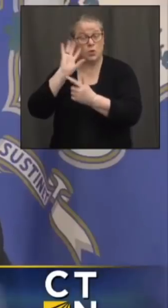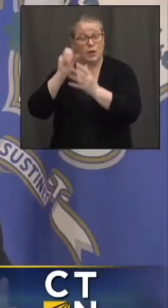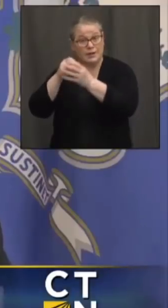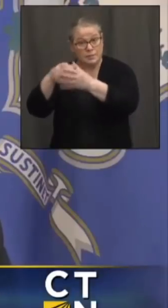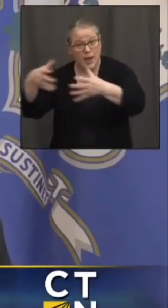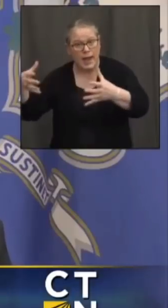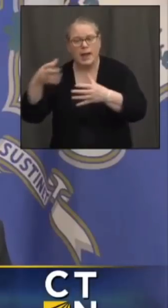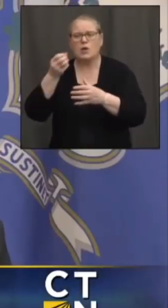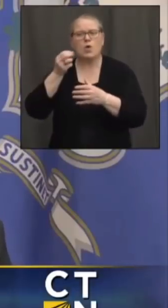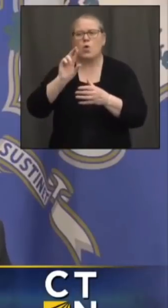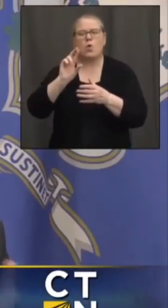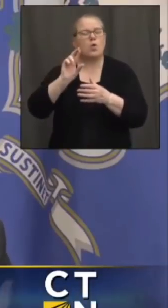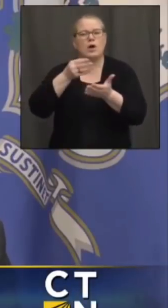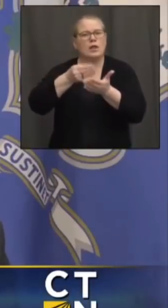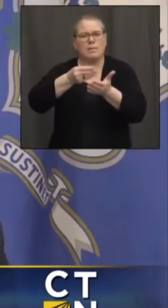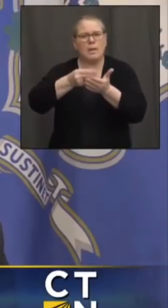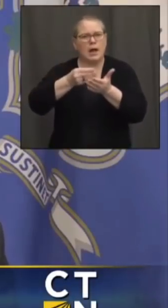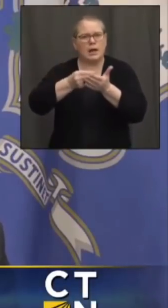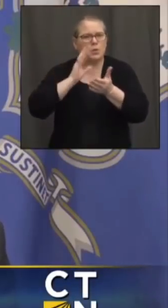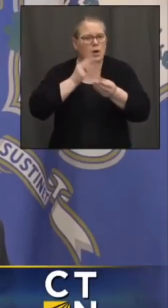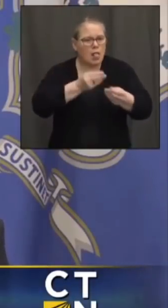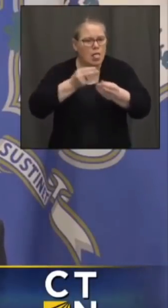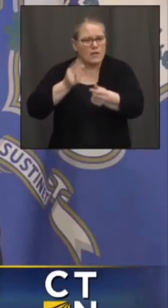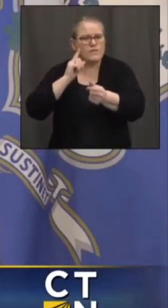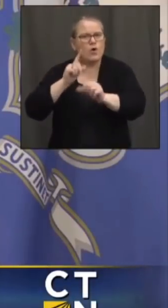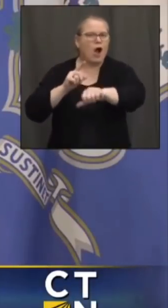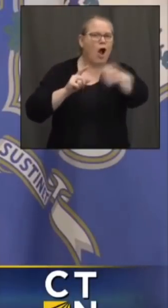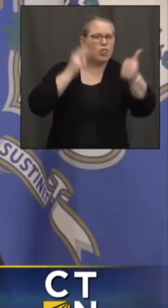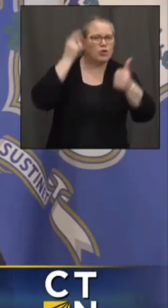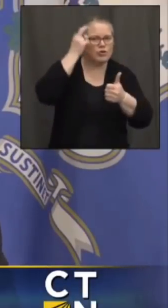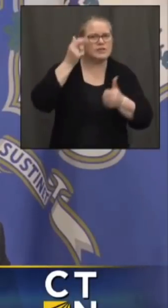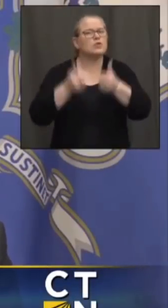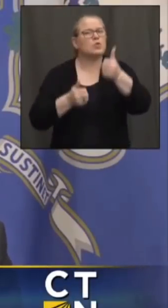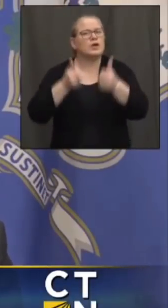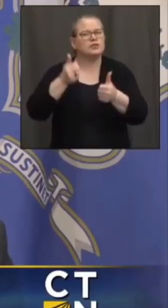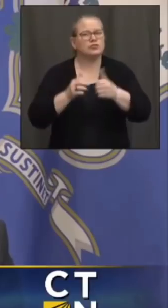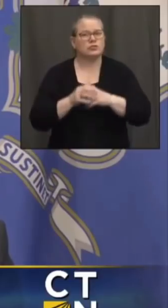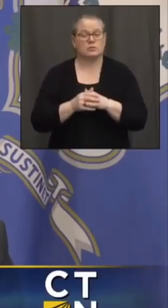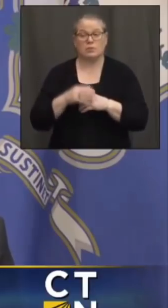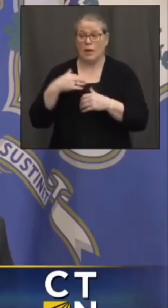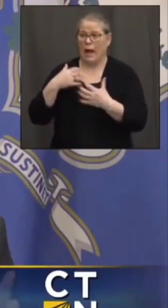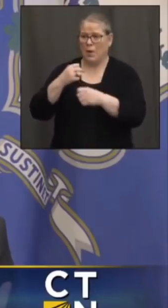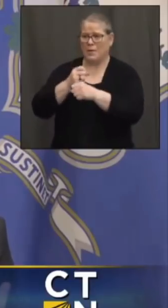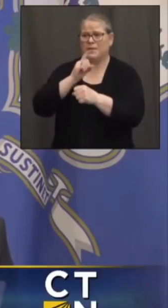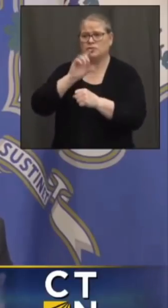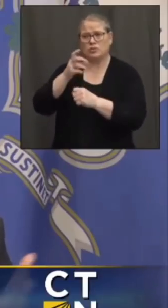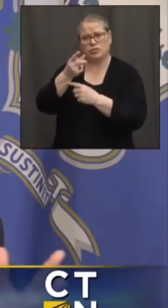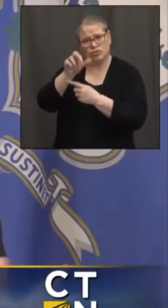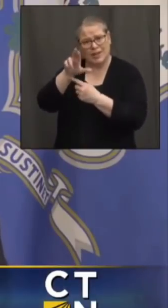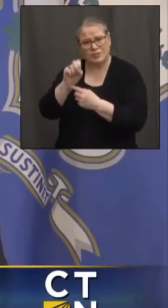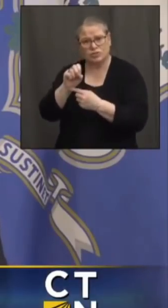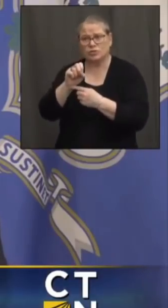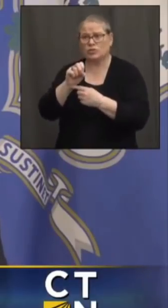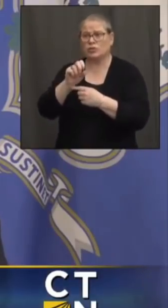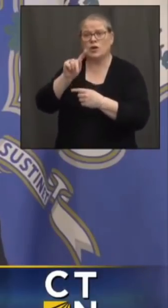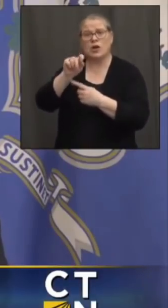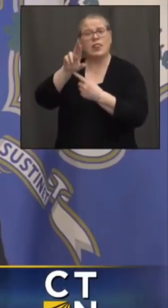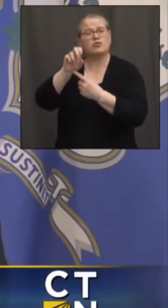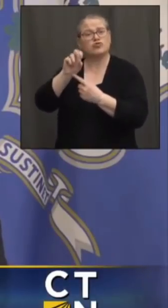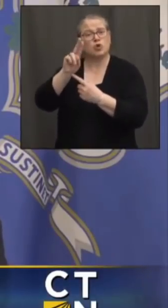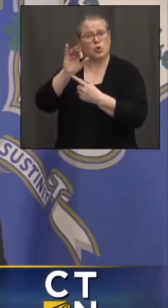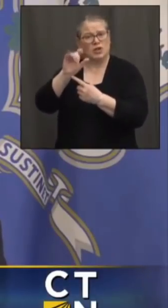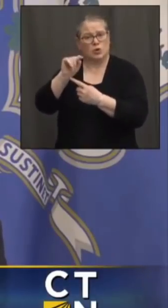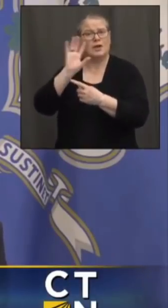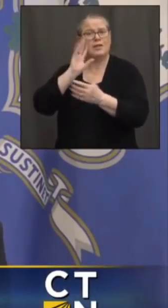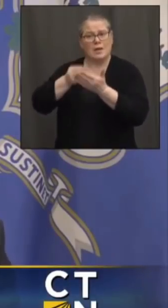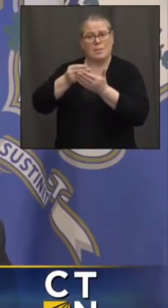I'm going to make sure the True unit at Cheshire and other rehabilitative services are there. You know, we do have a deficit, so I am trying to use some of